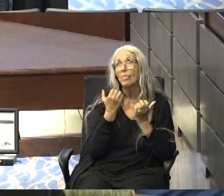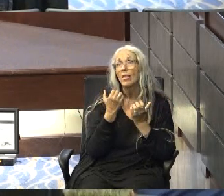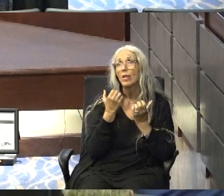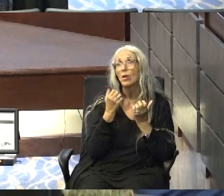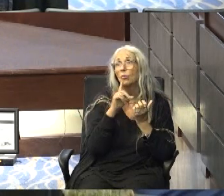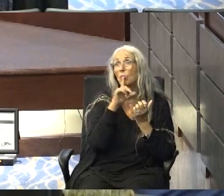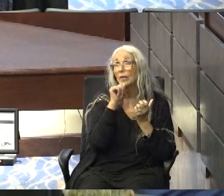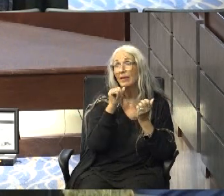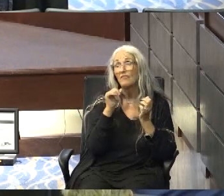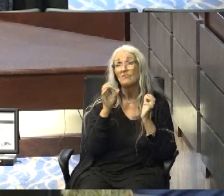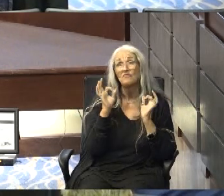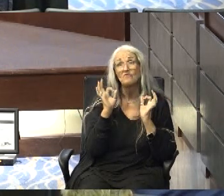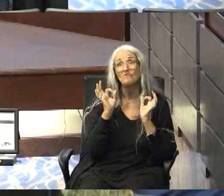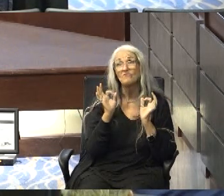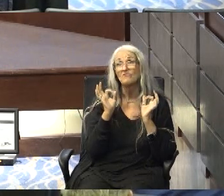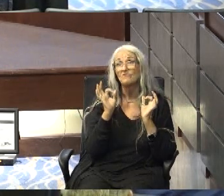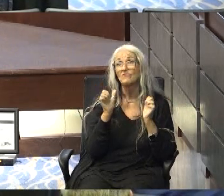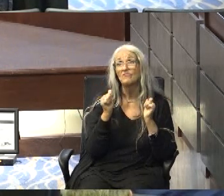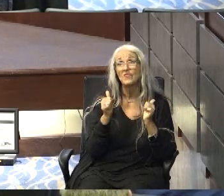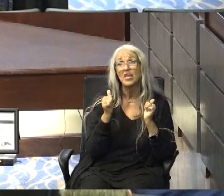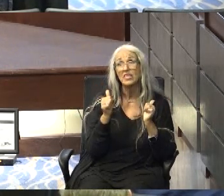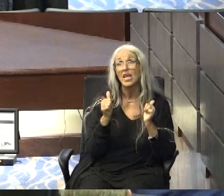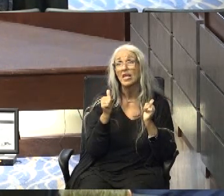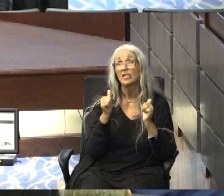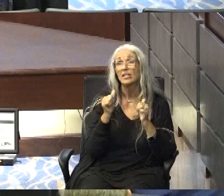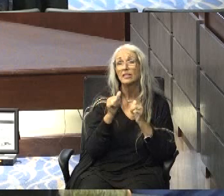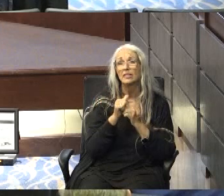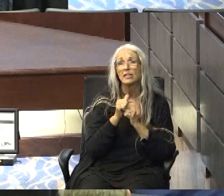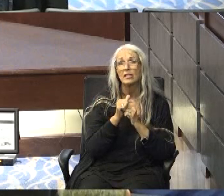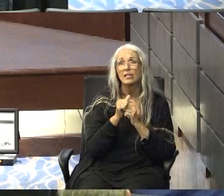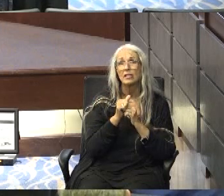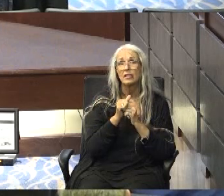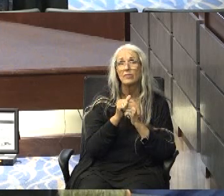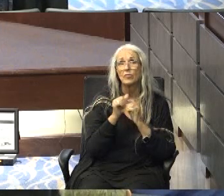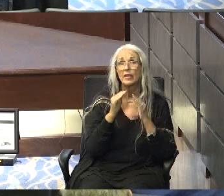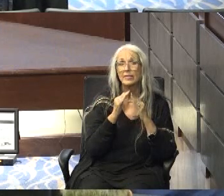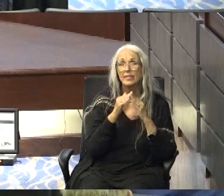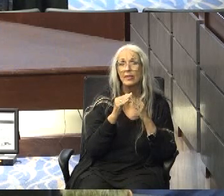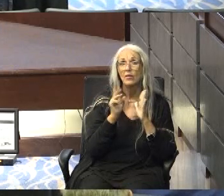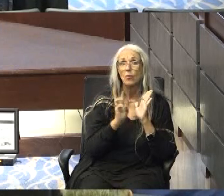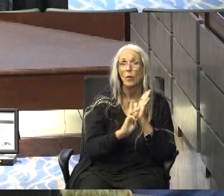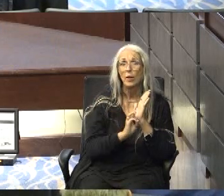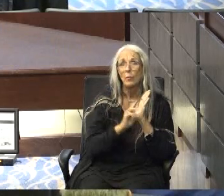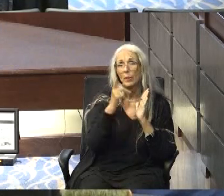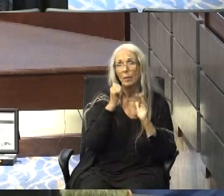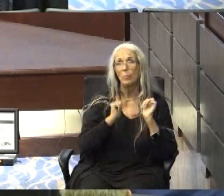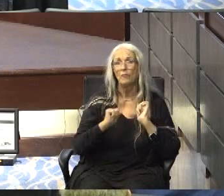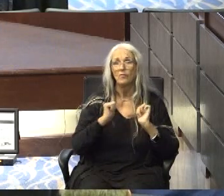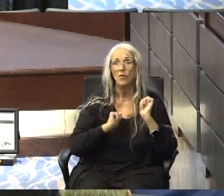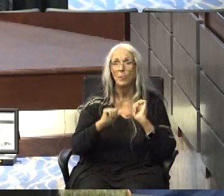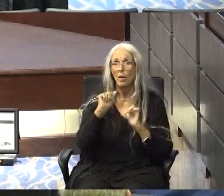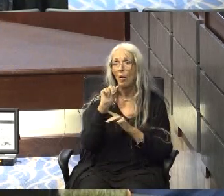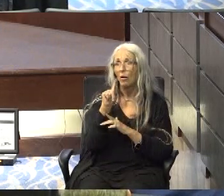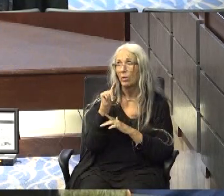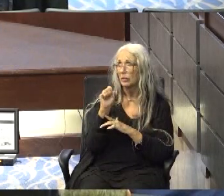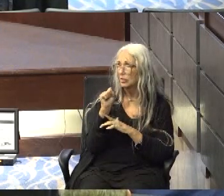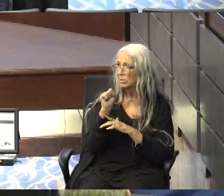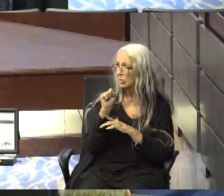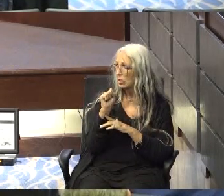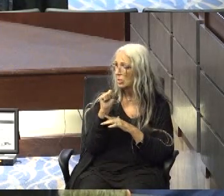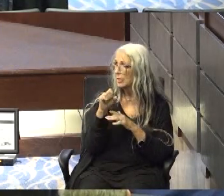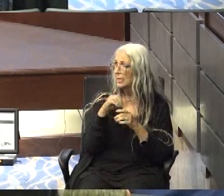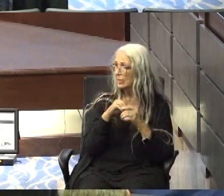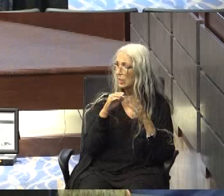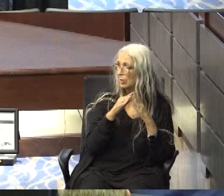pretty fantastic potential staff members for the city of Waco because our performing arts abilities in our